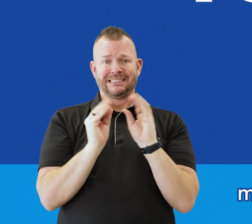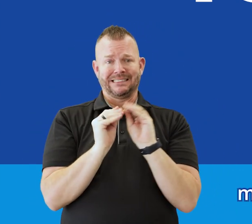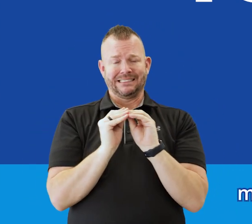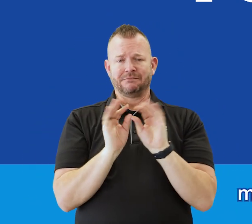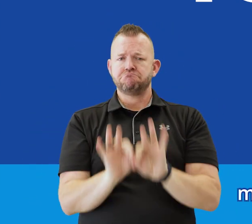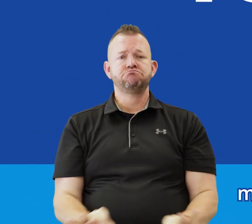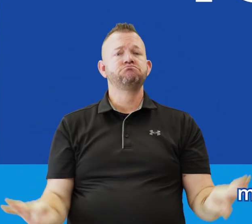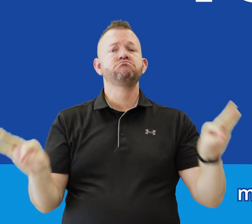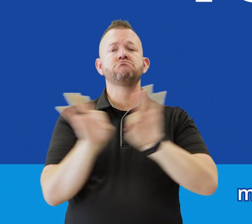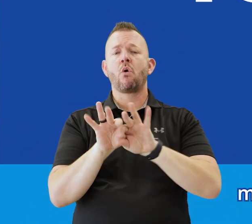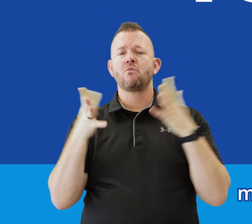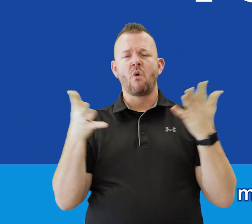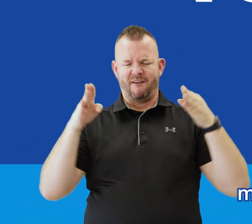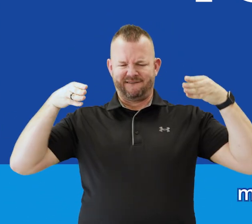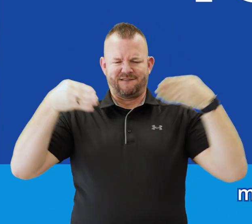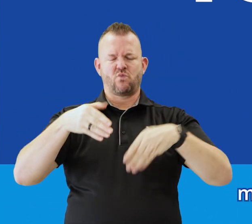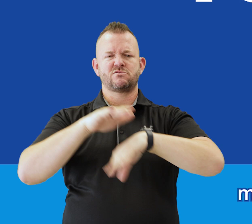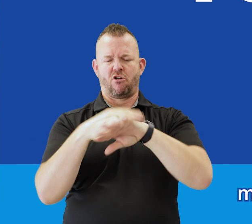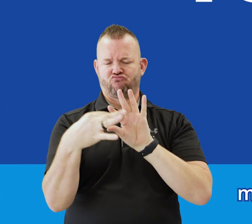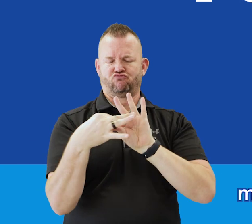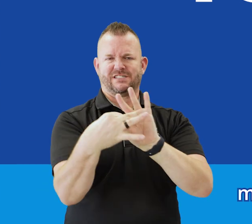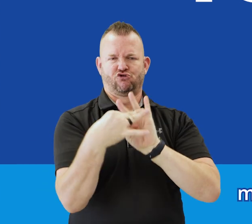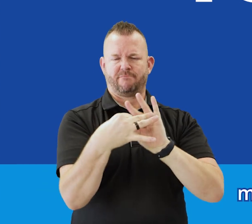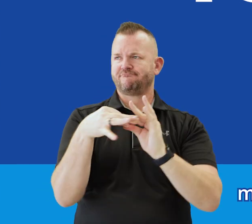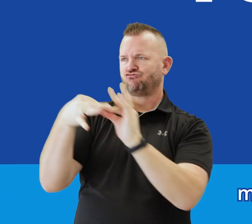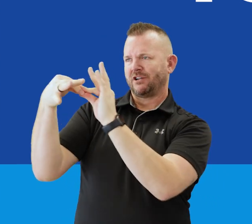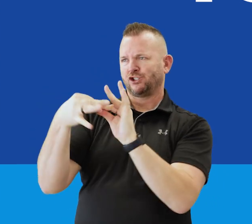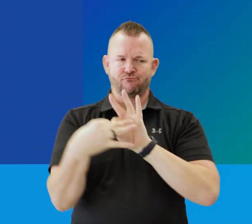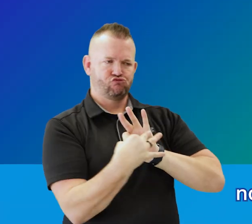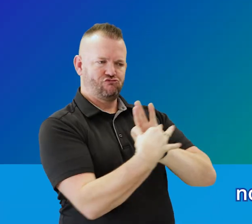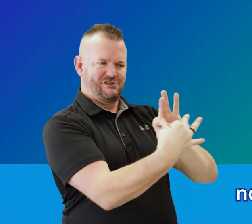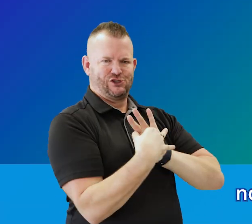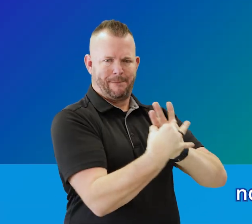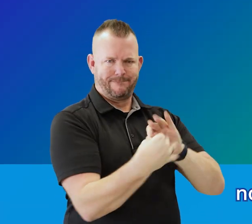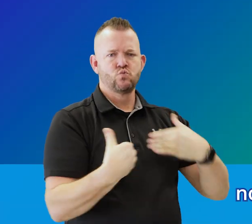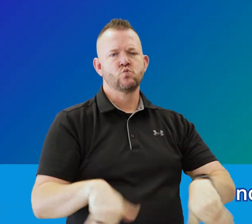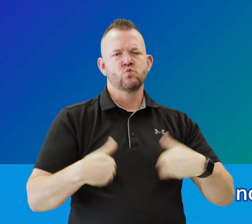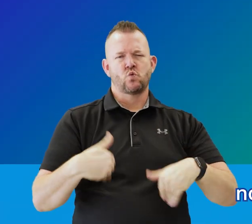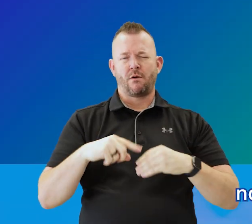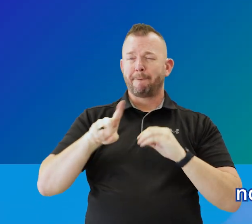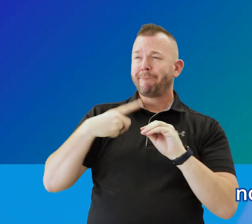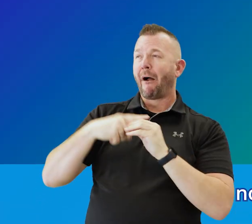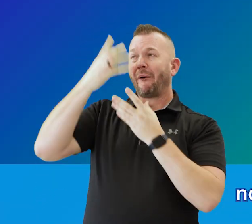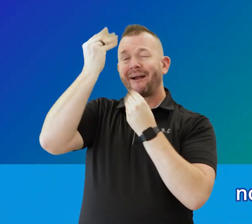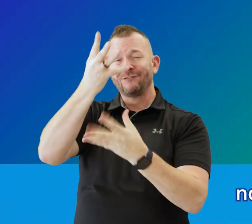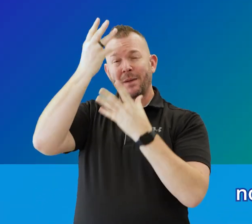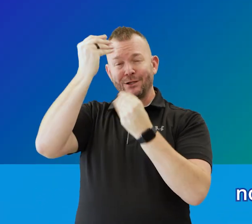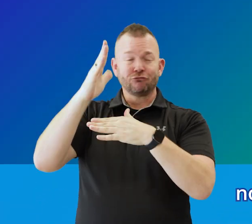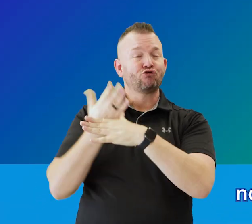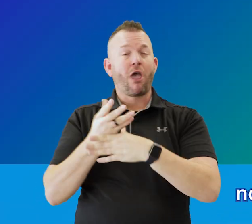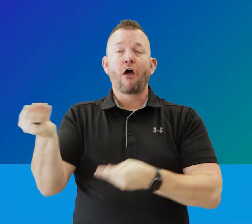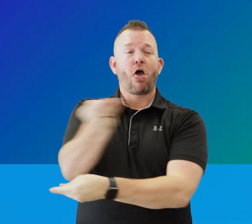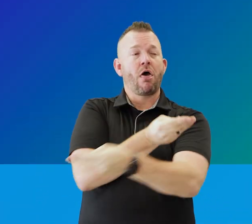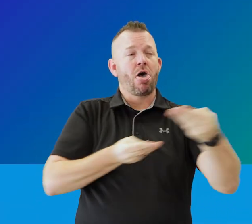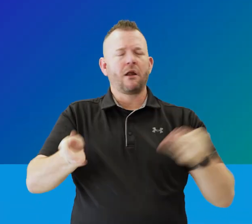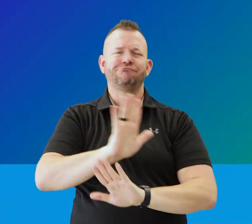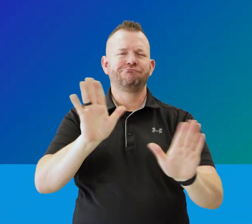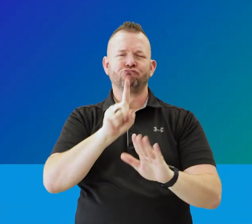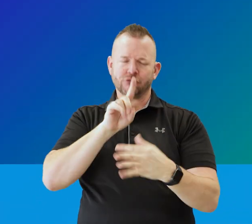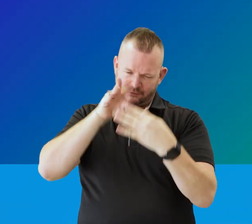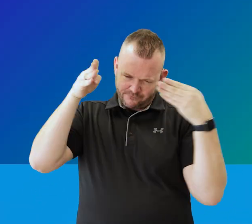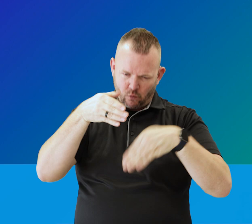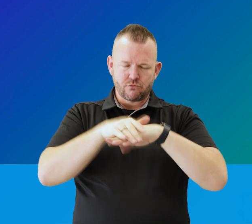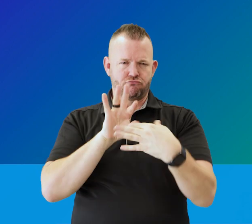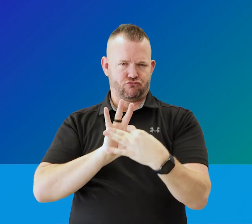meetings, make the focus on relationship, not just on information sharing.